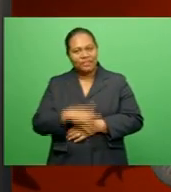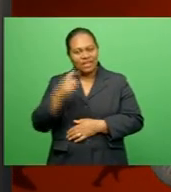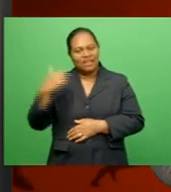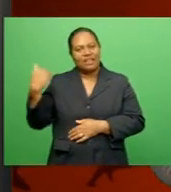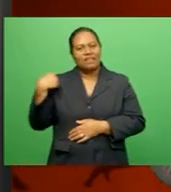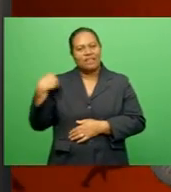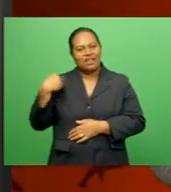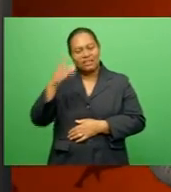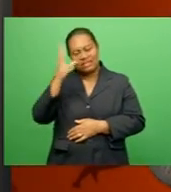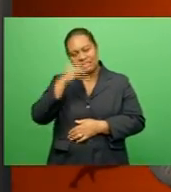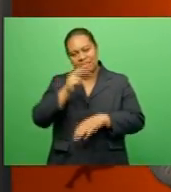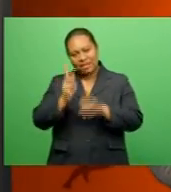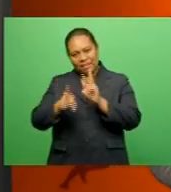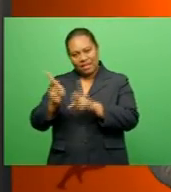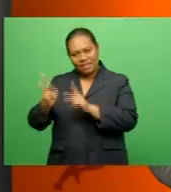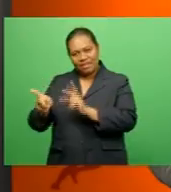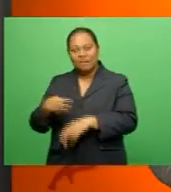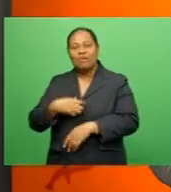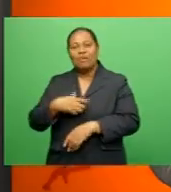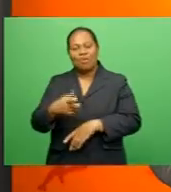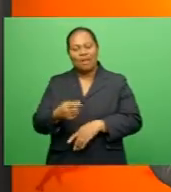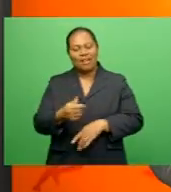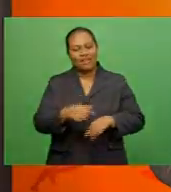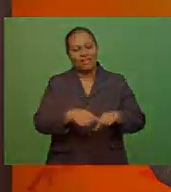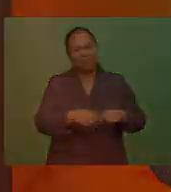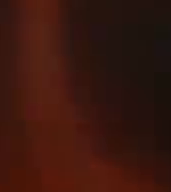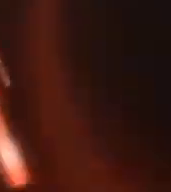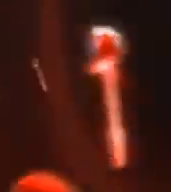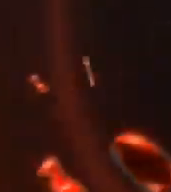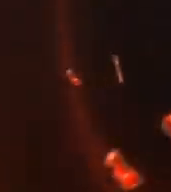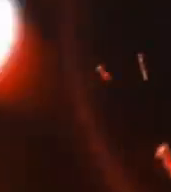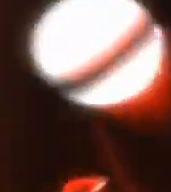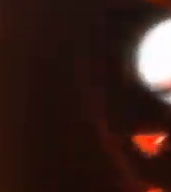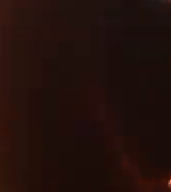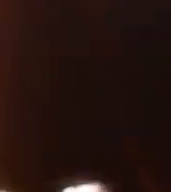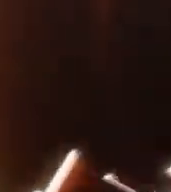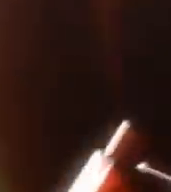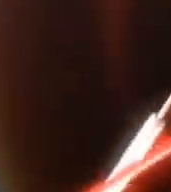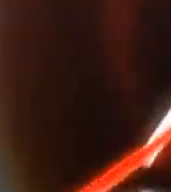sleeping patterns. This and more after the break.